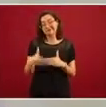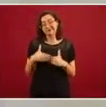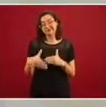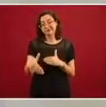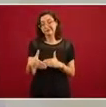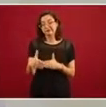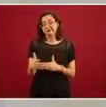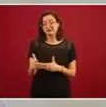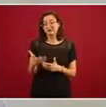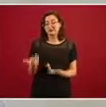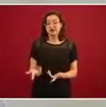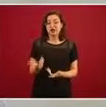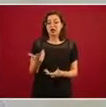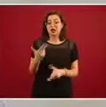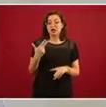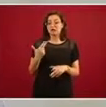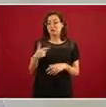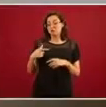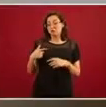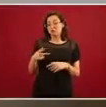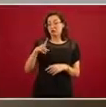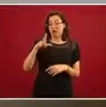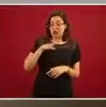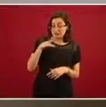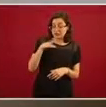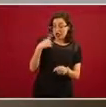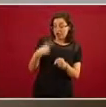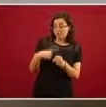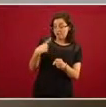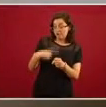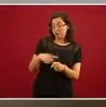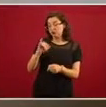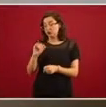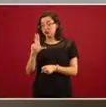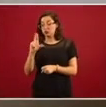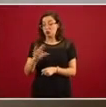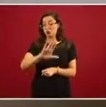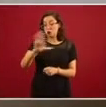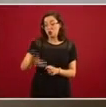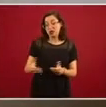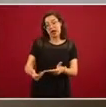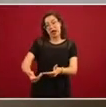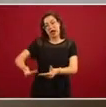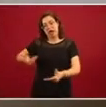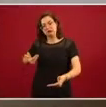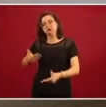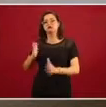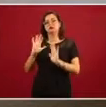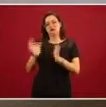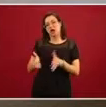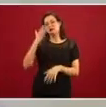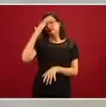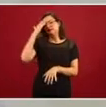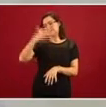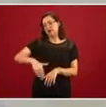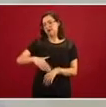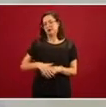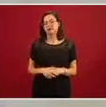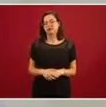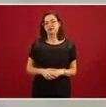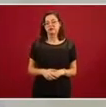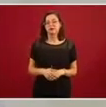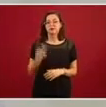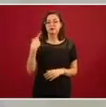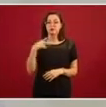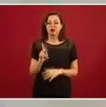results. Sometimes, unfortunately, the person will die in the meantime, but usually we